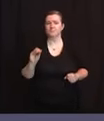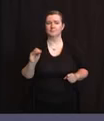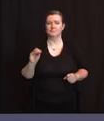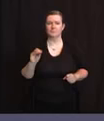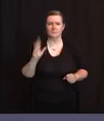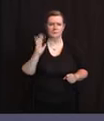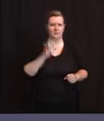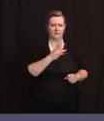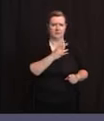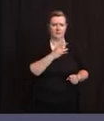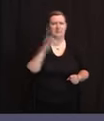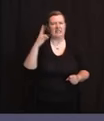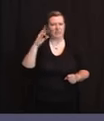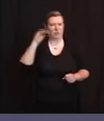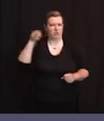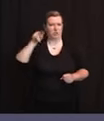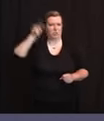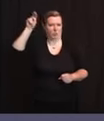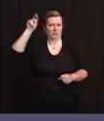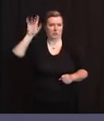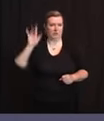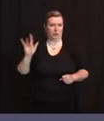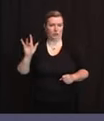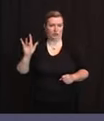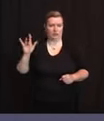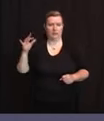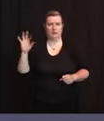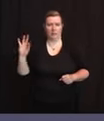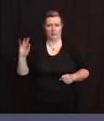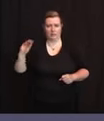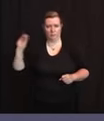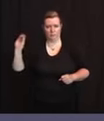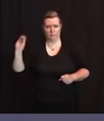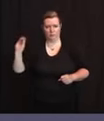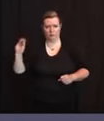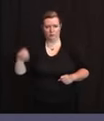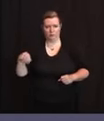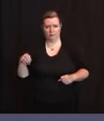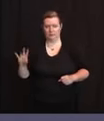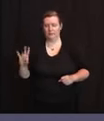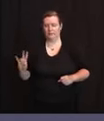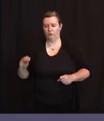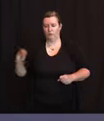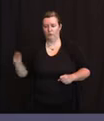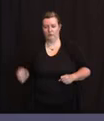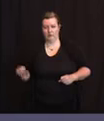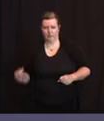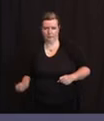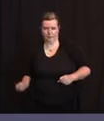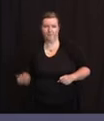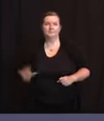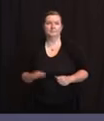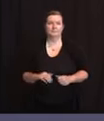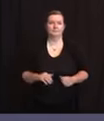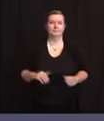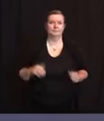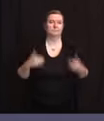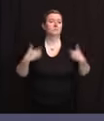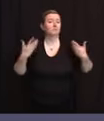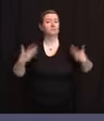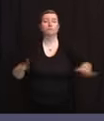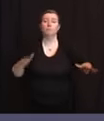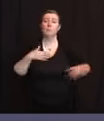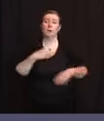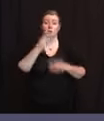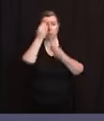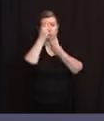north, 19% centrally, and 17% in the south. That concludes my daily statistical